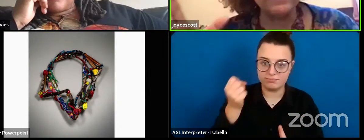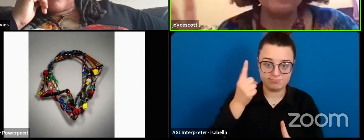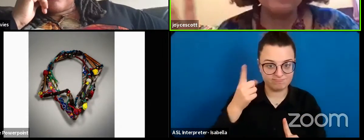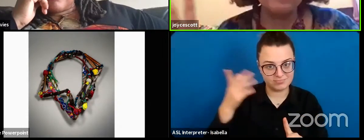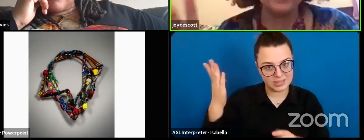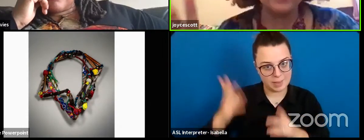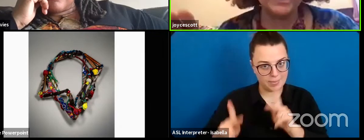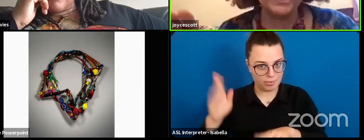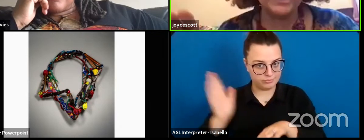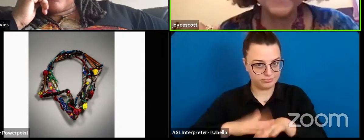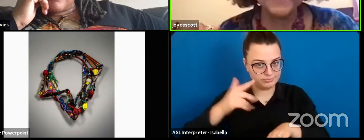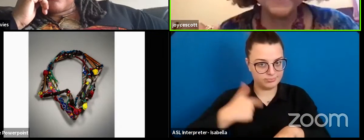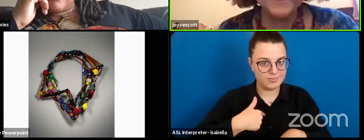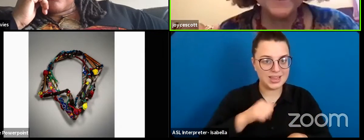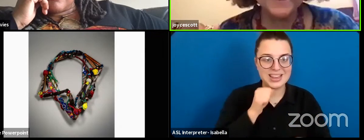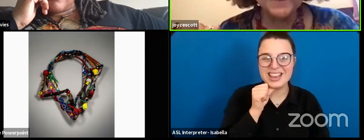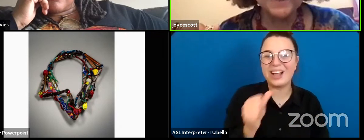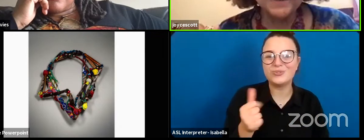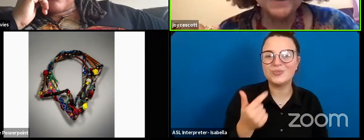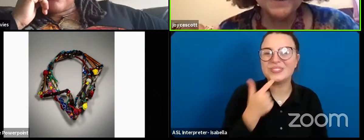because some people are really upset.